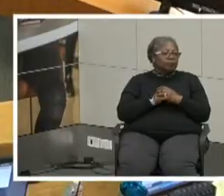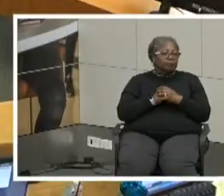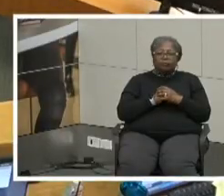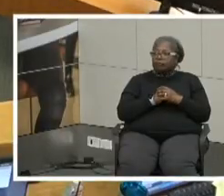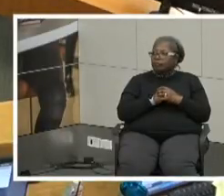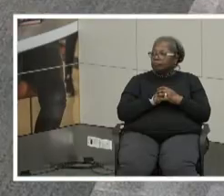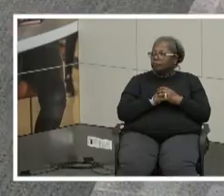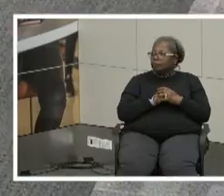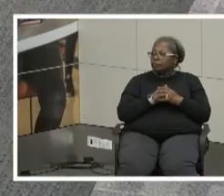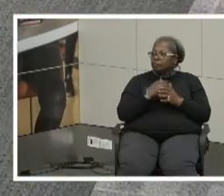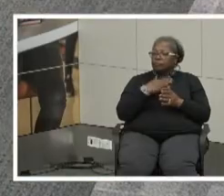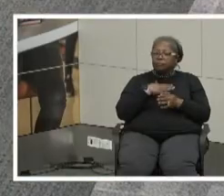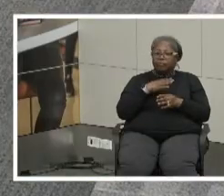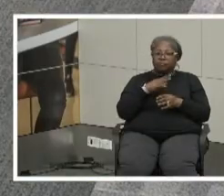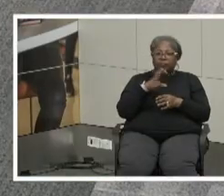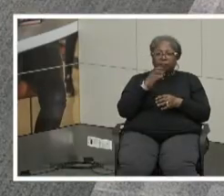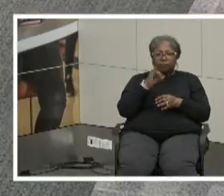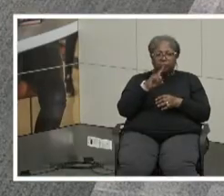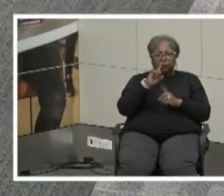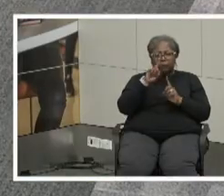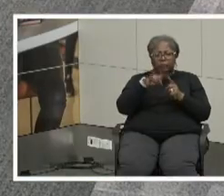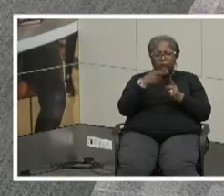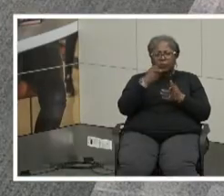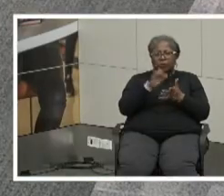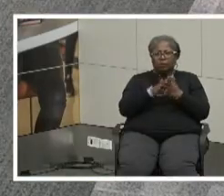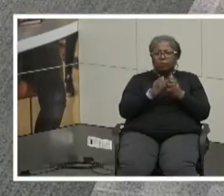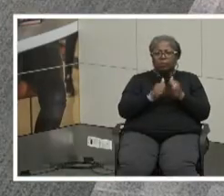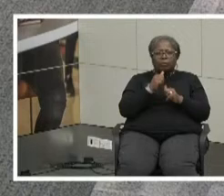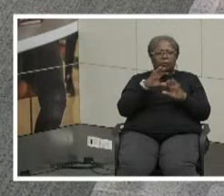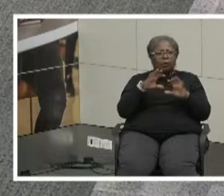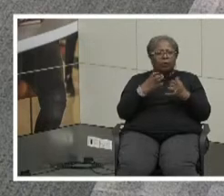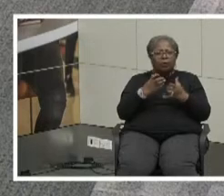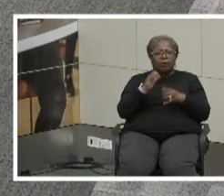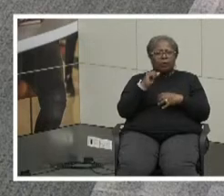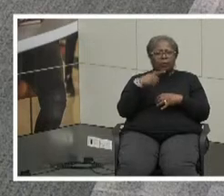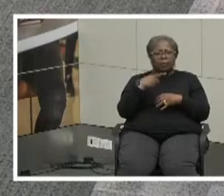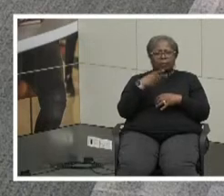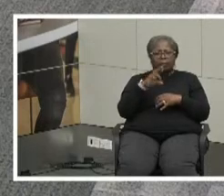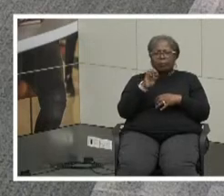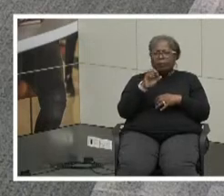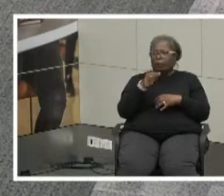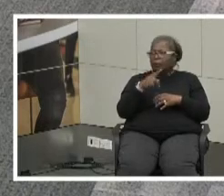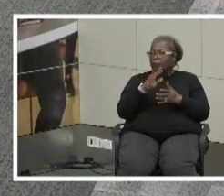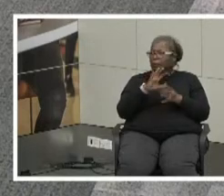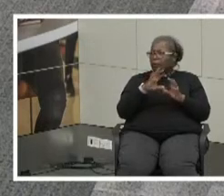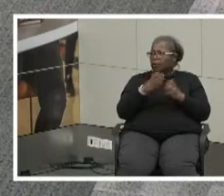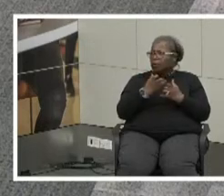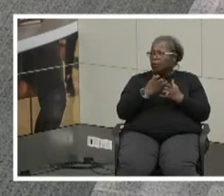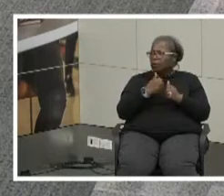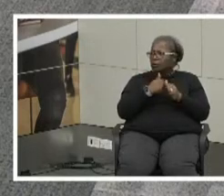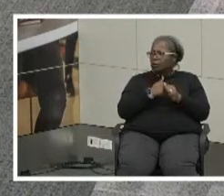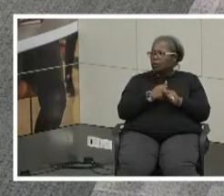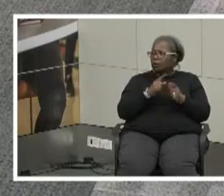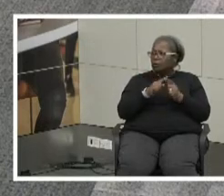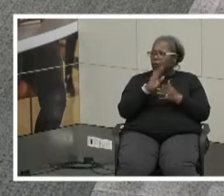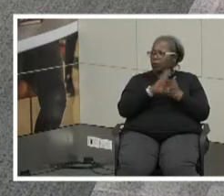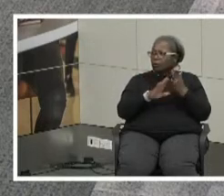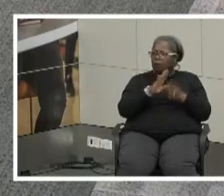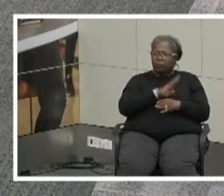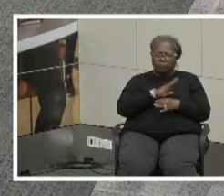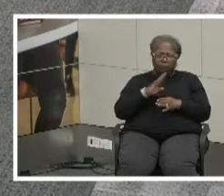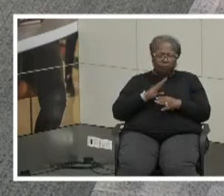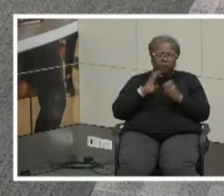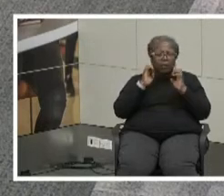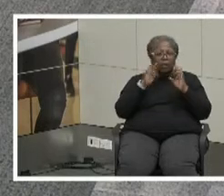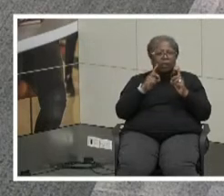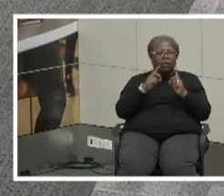good evening um my child goes to a high school where most of the classes are AP and preap classes that are taught according to the College Board of Education